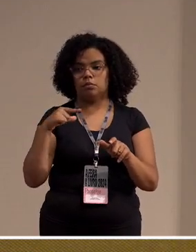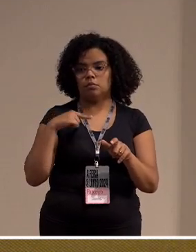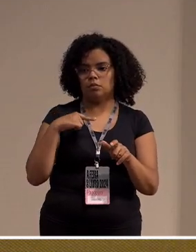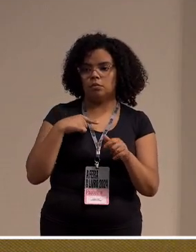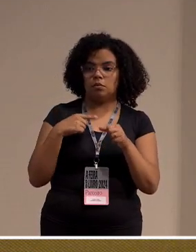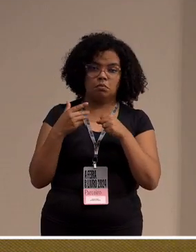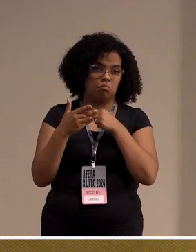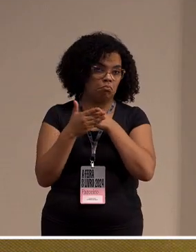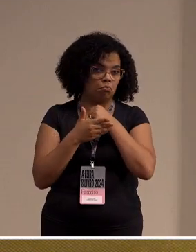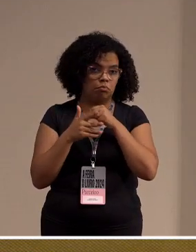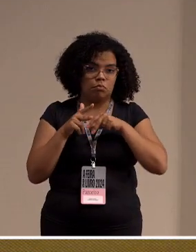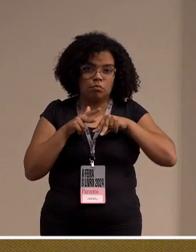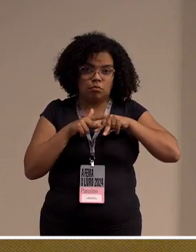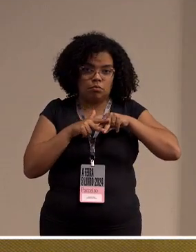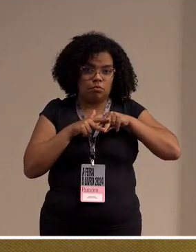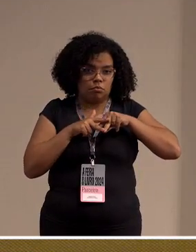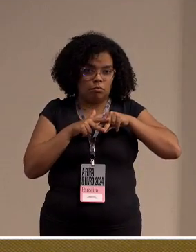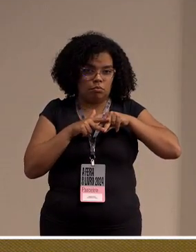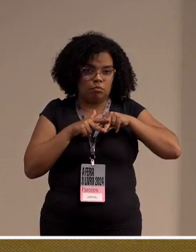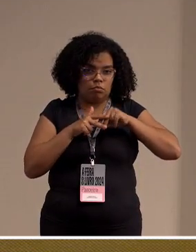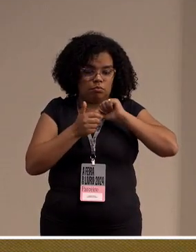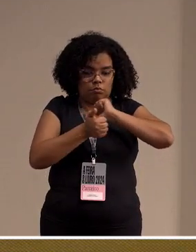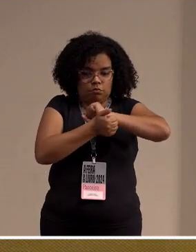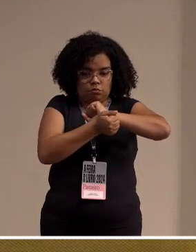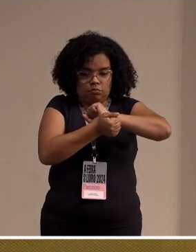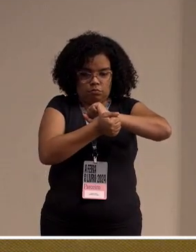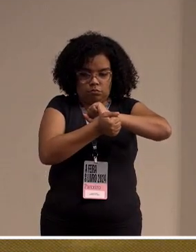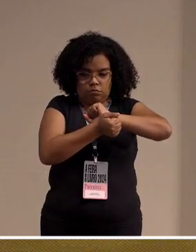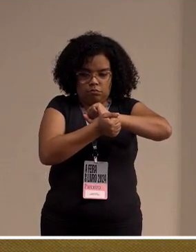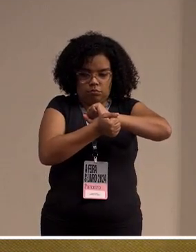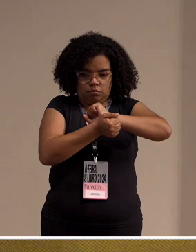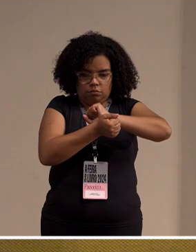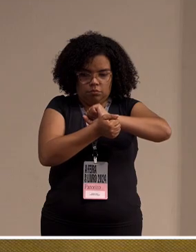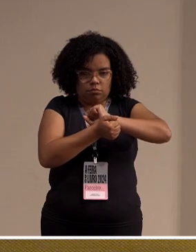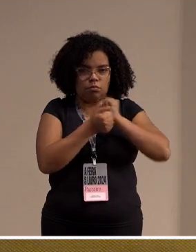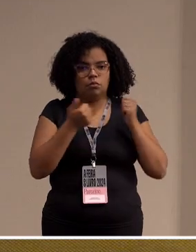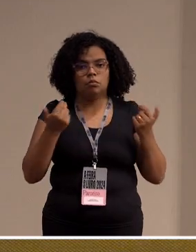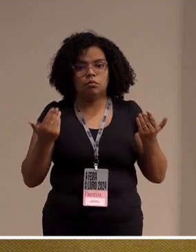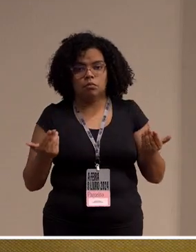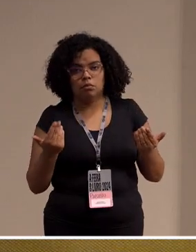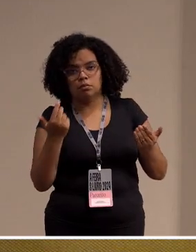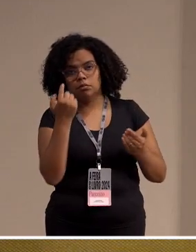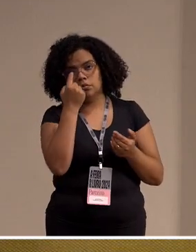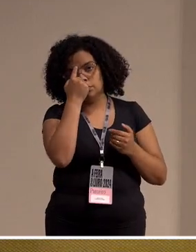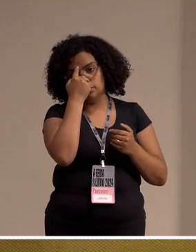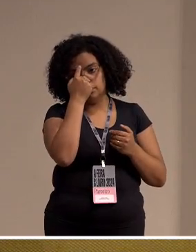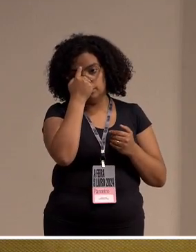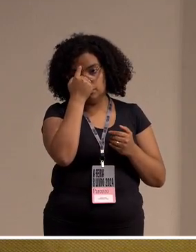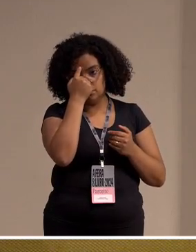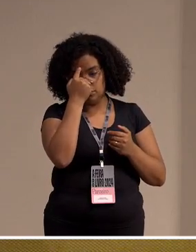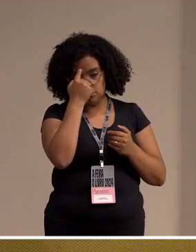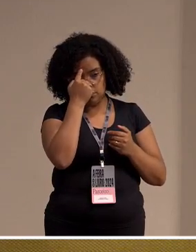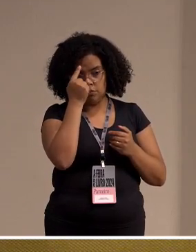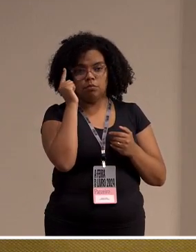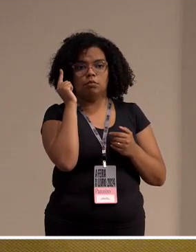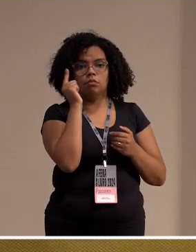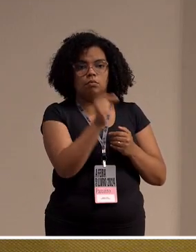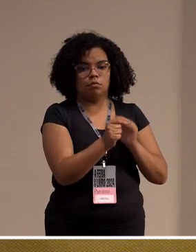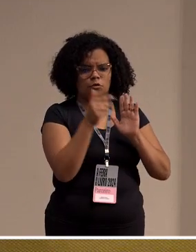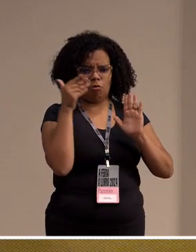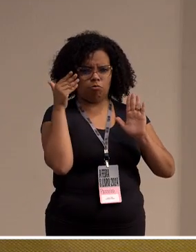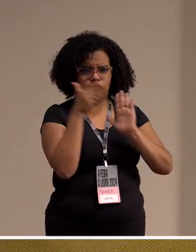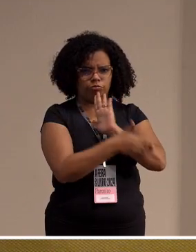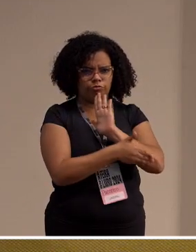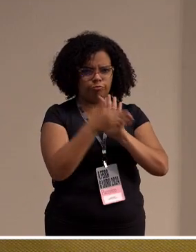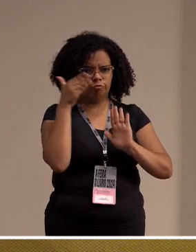makes sense to me that their imagination would revolve around escape, transcendence, flight. And I knew from my